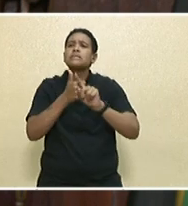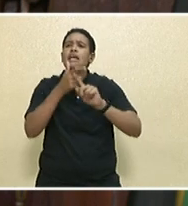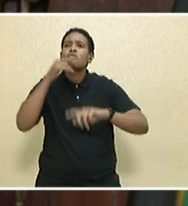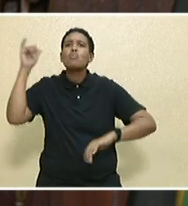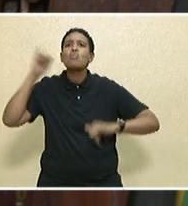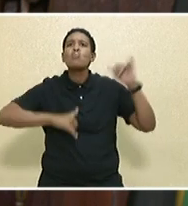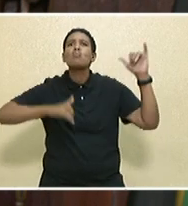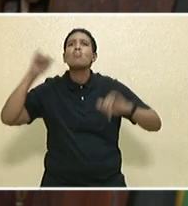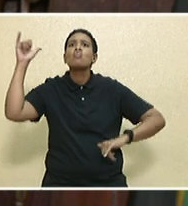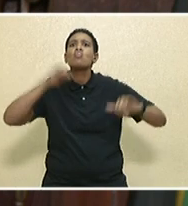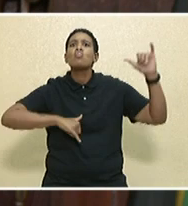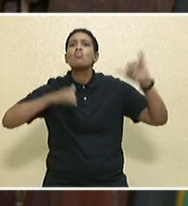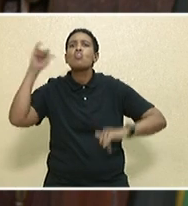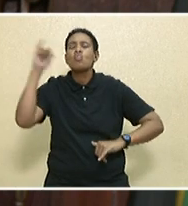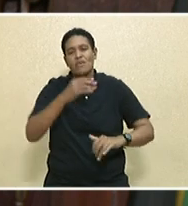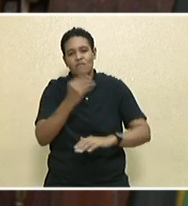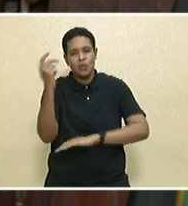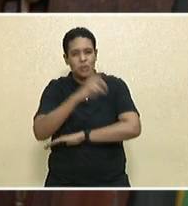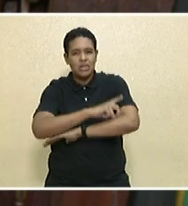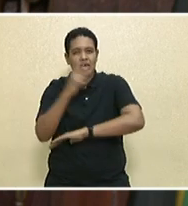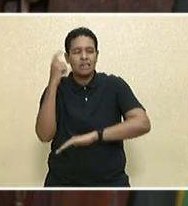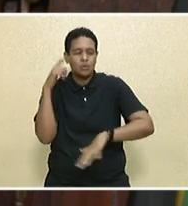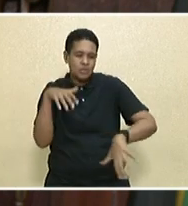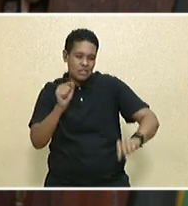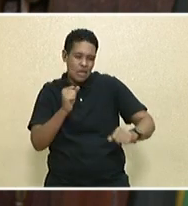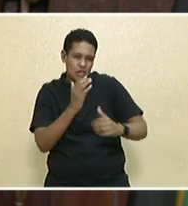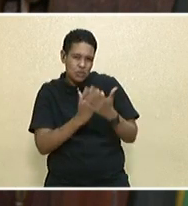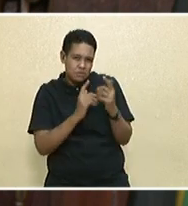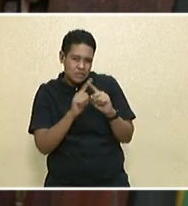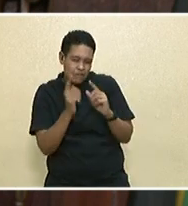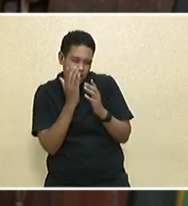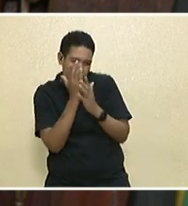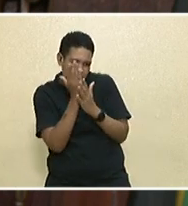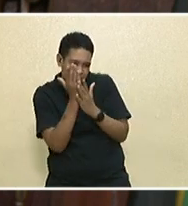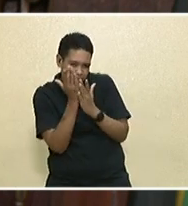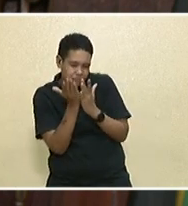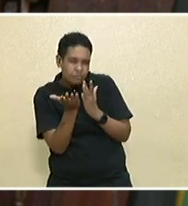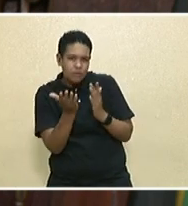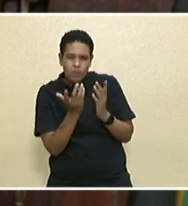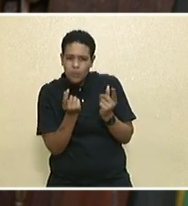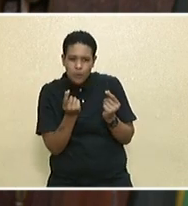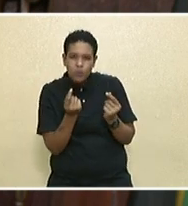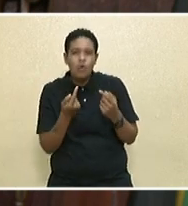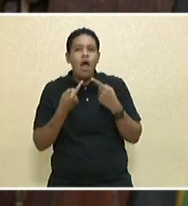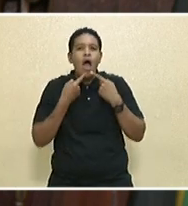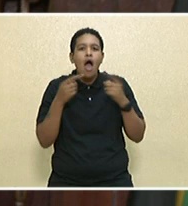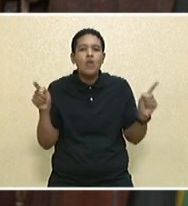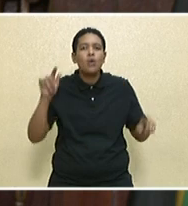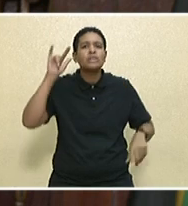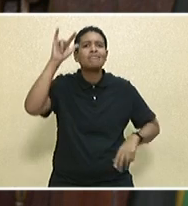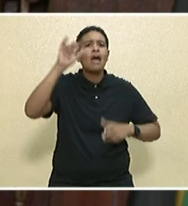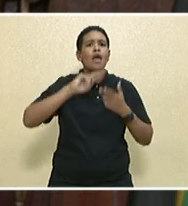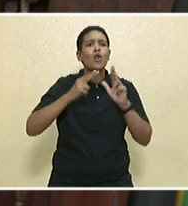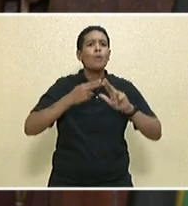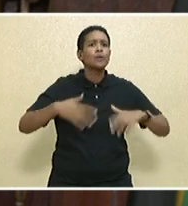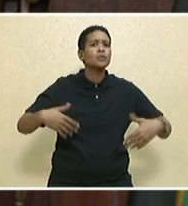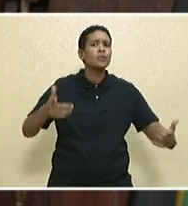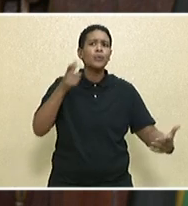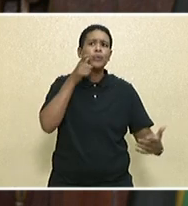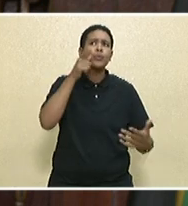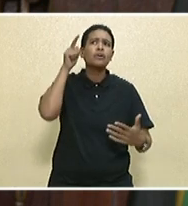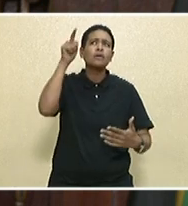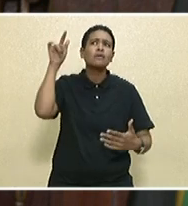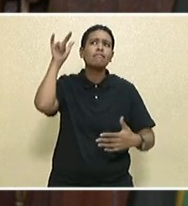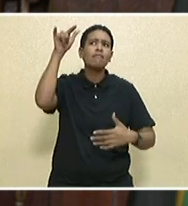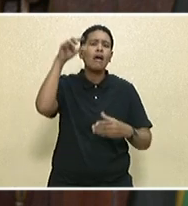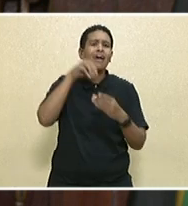few days, and we'll be taking some measures to announce the flight numbers and encourage those persons